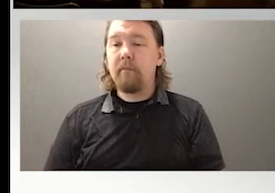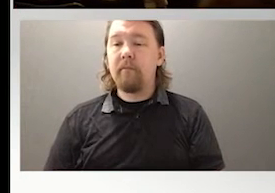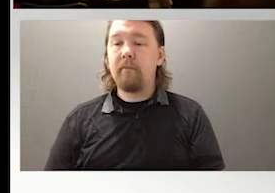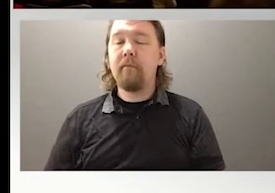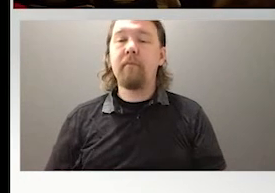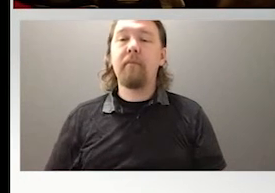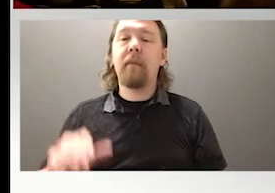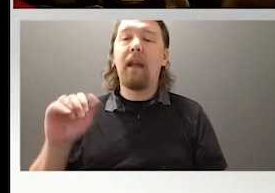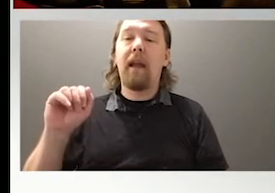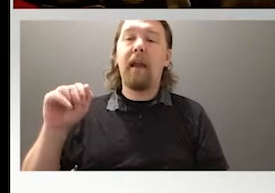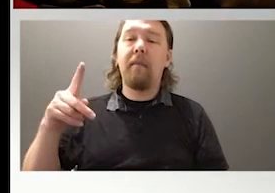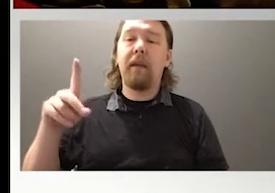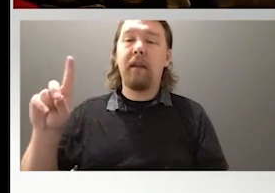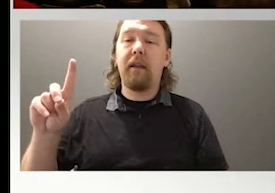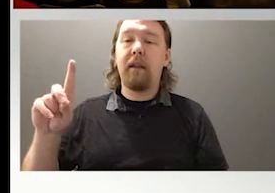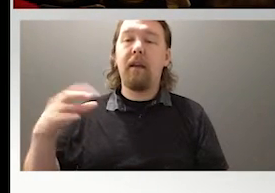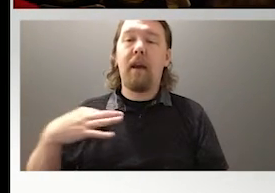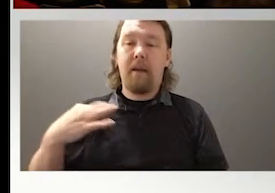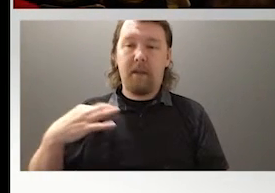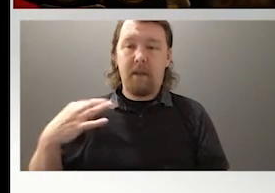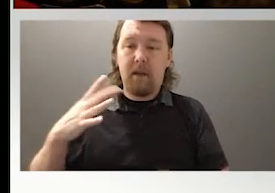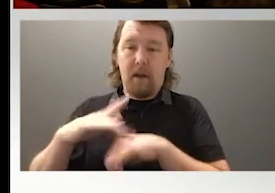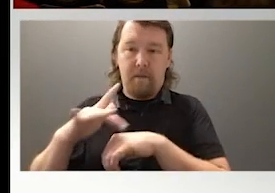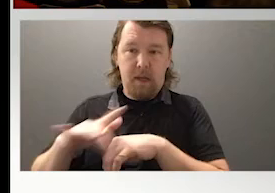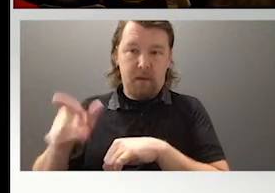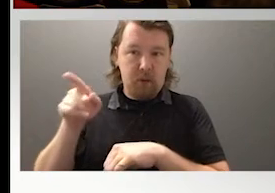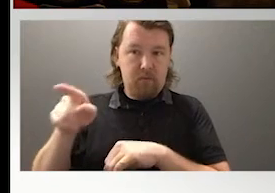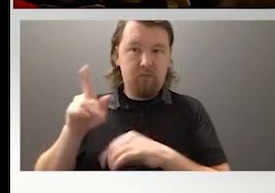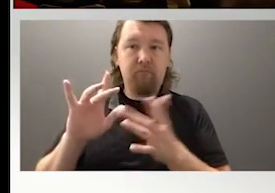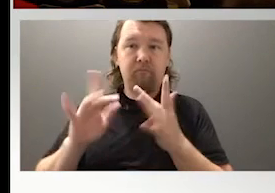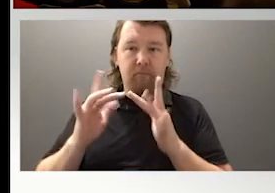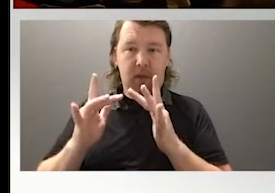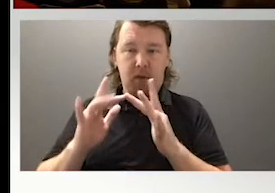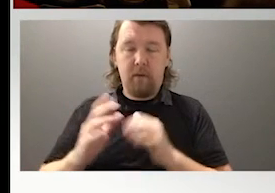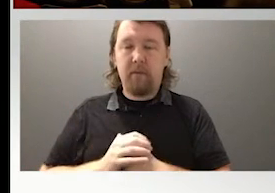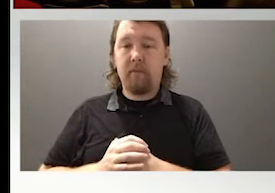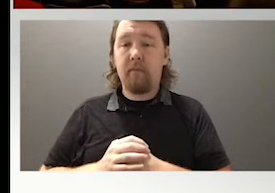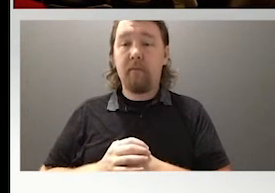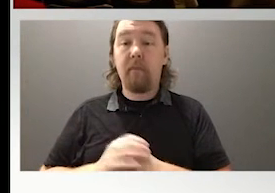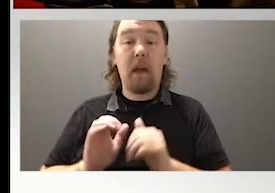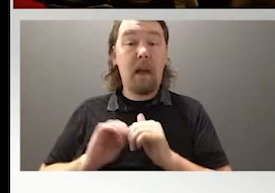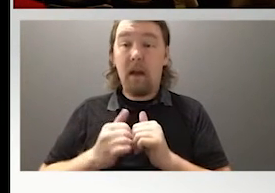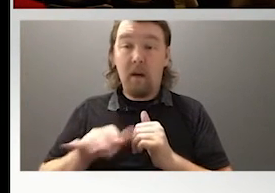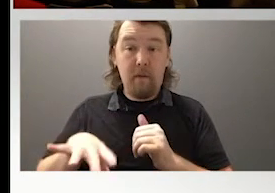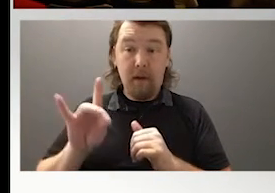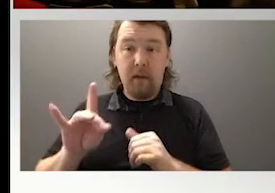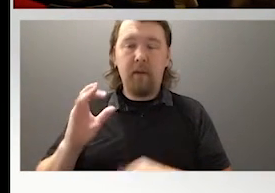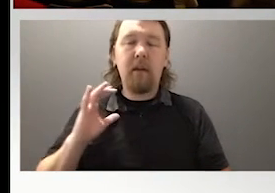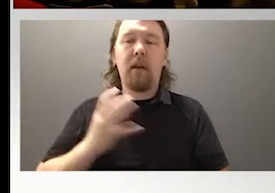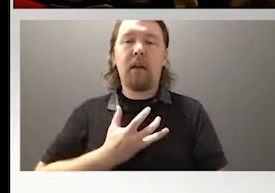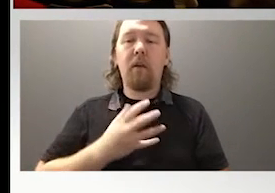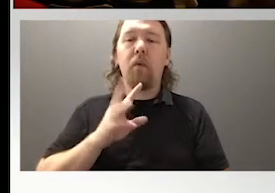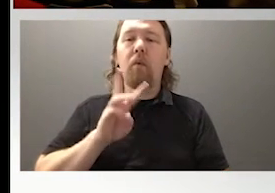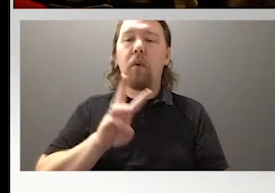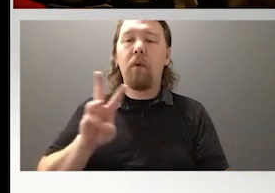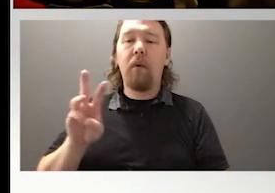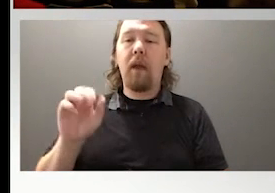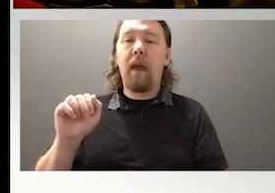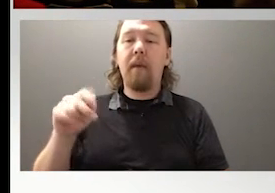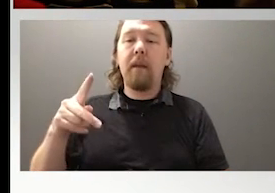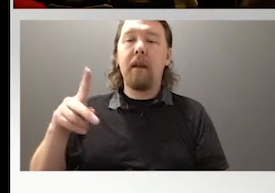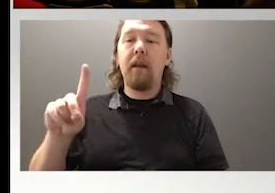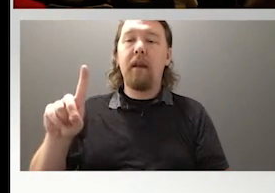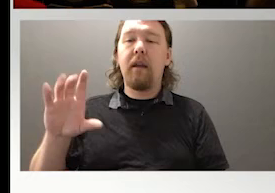So our APD application is available online, and you can get to it by going on our website